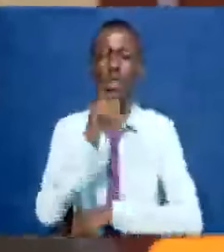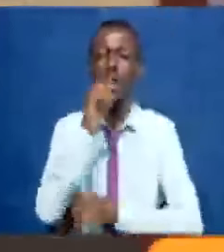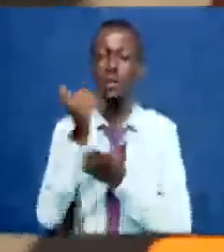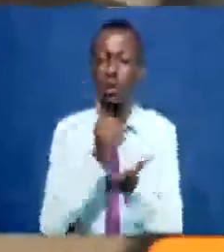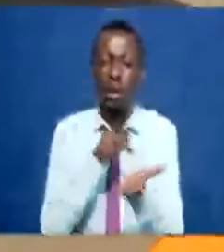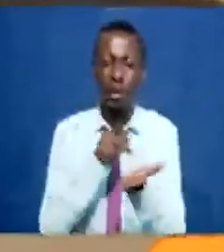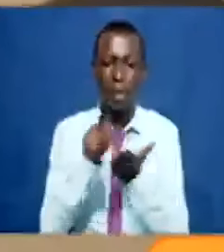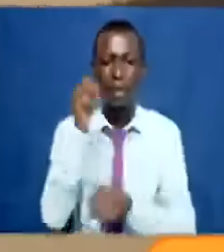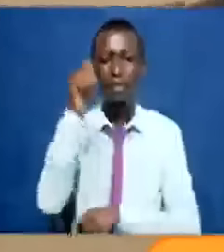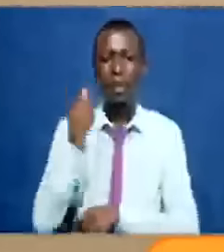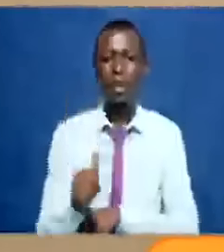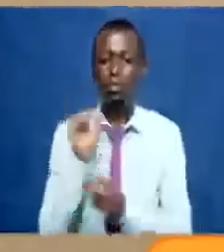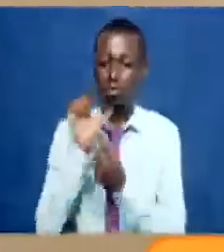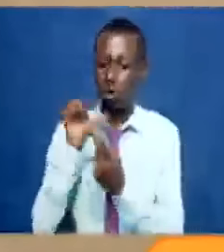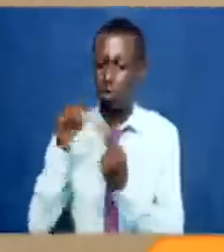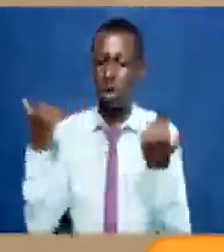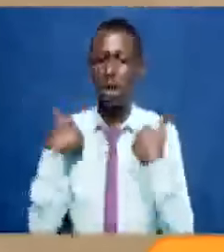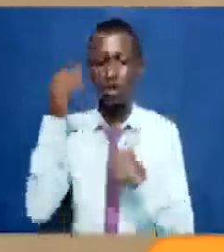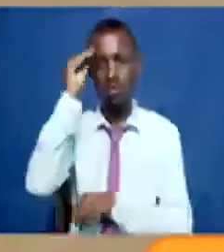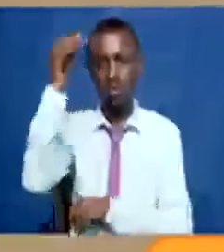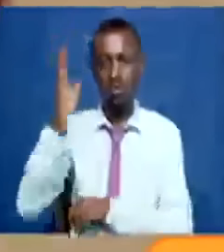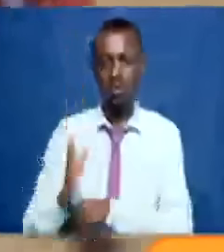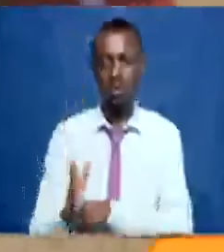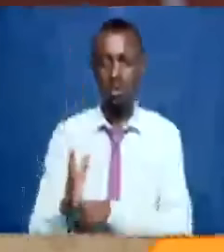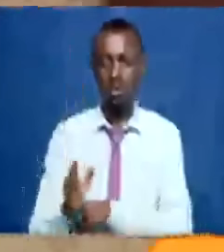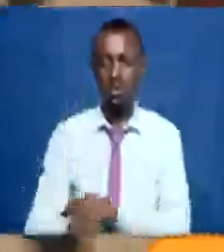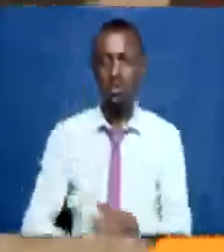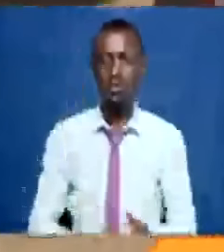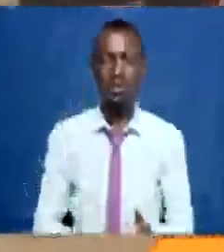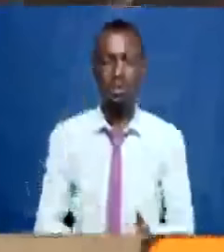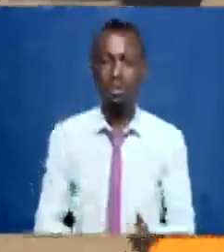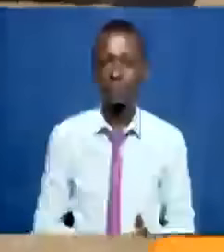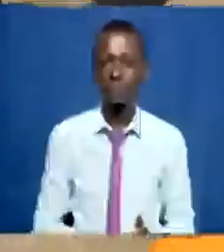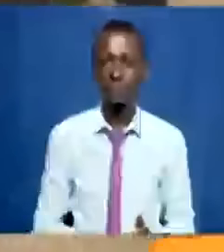which is optional for pupils. Marianne Nyambura, Citizen TV.